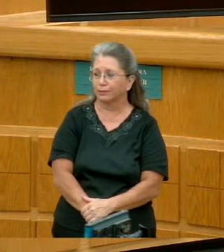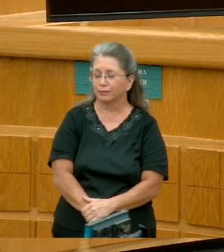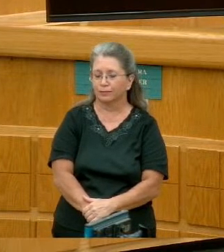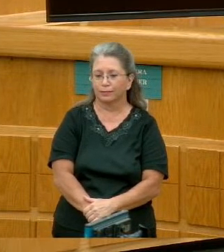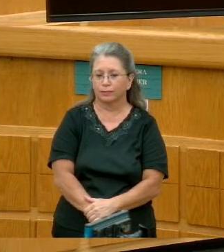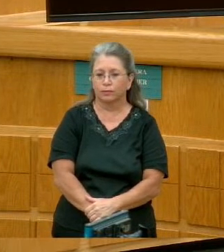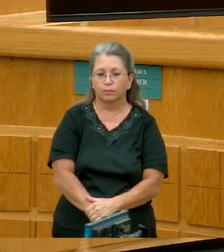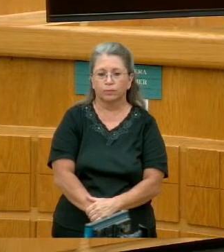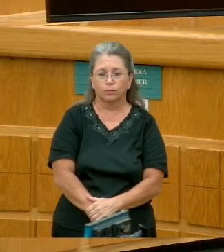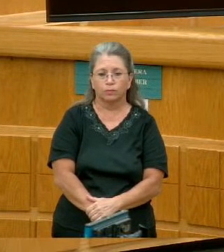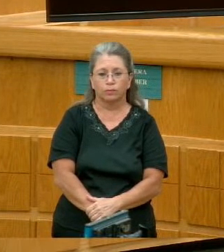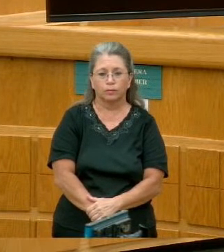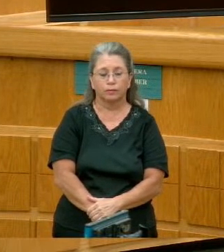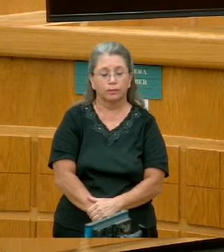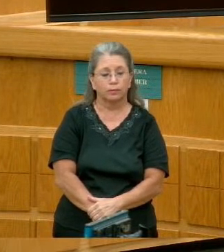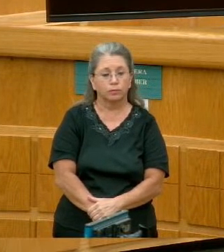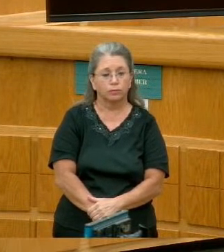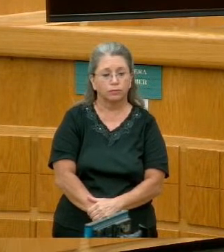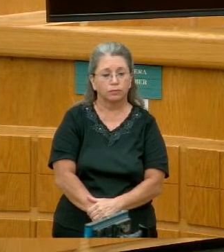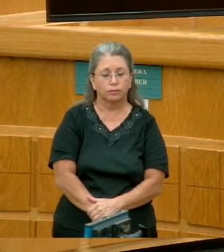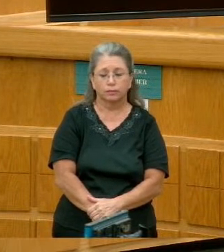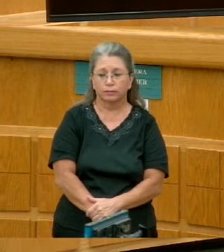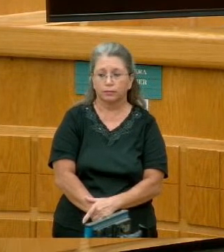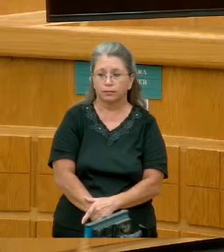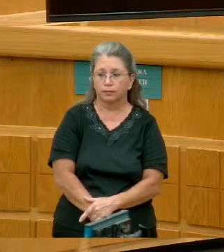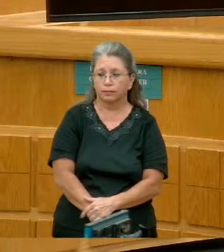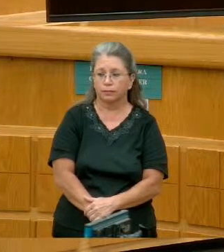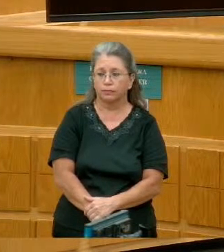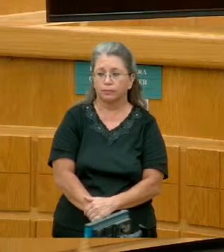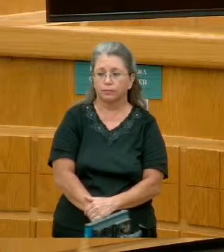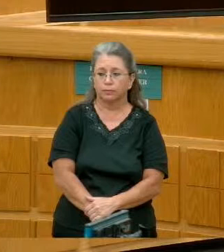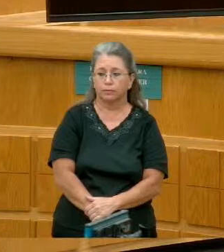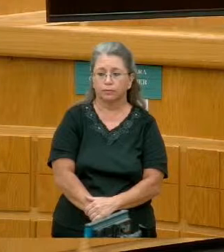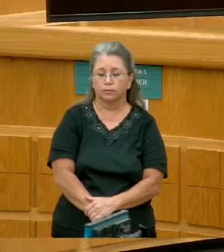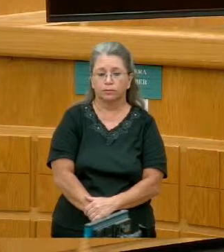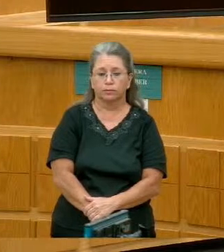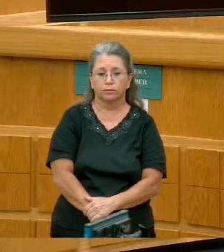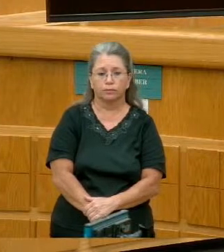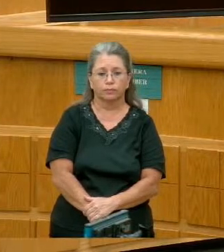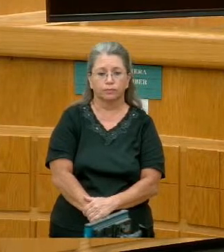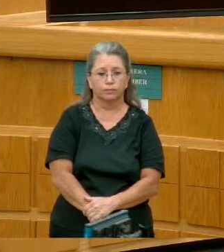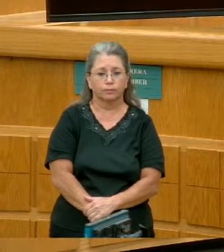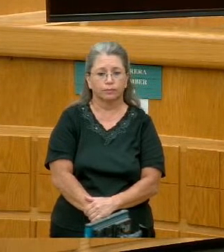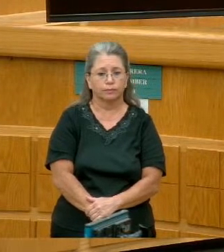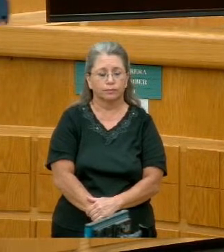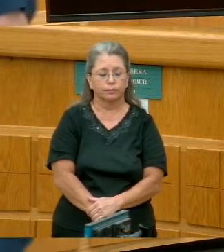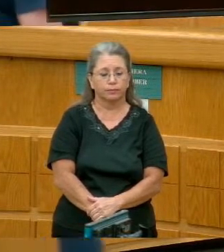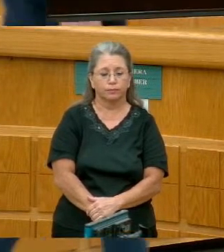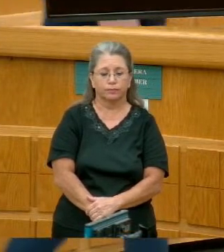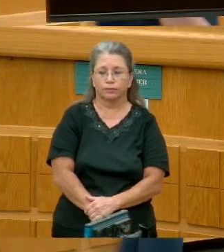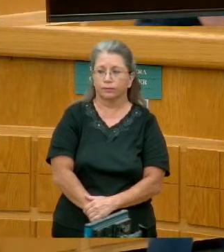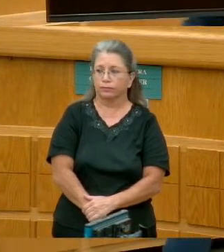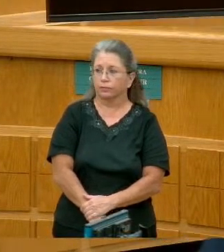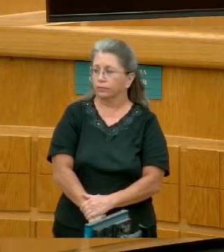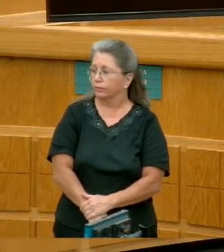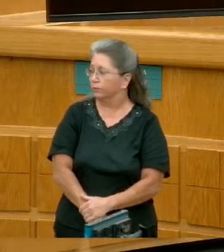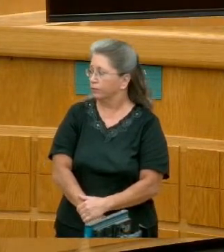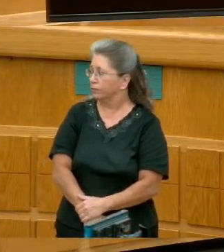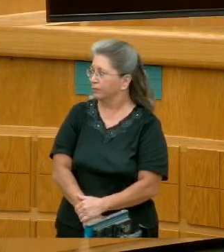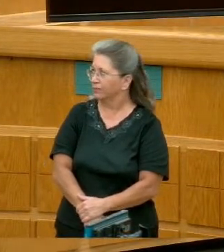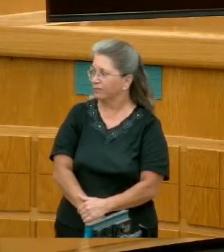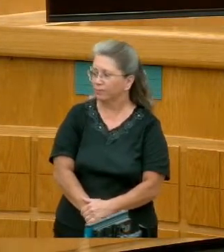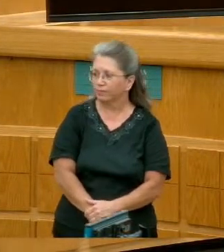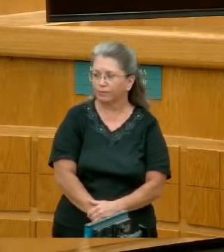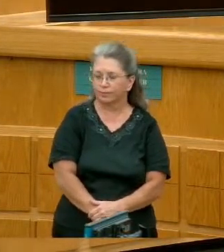de 6,427 casos. 566 de esos casos se han recuperado por completo, 331 personas